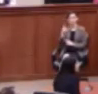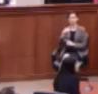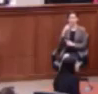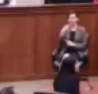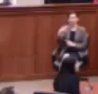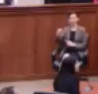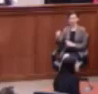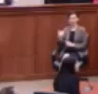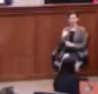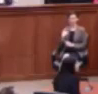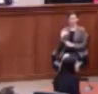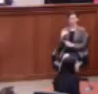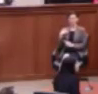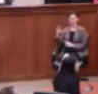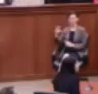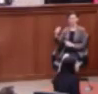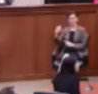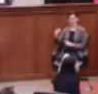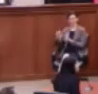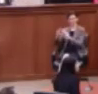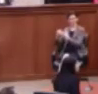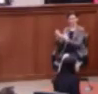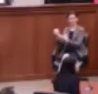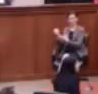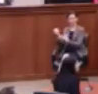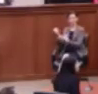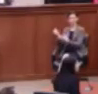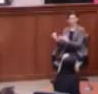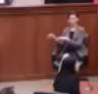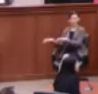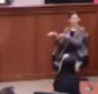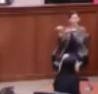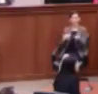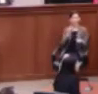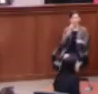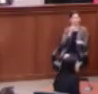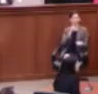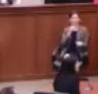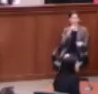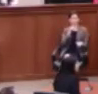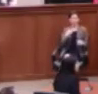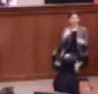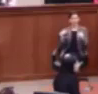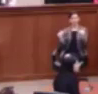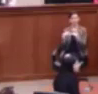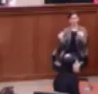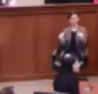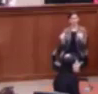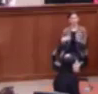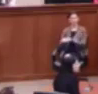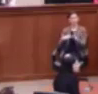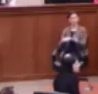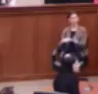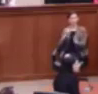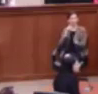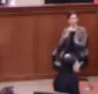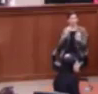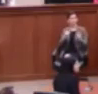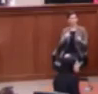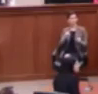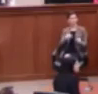CTE program is because a lot of public schools do have programs that include a program for